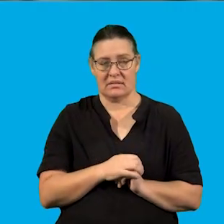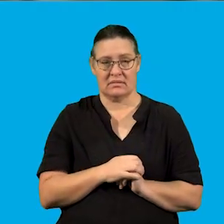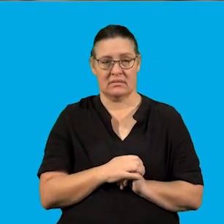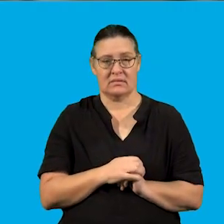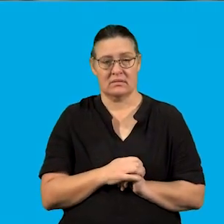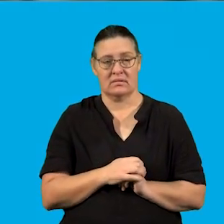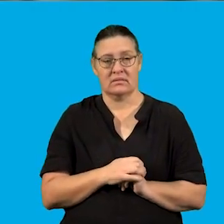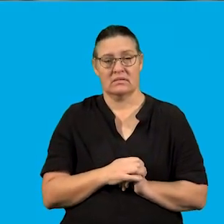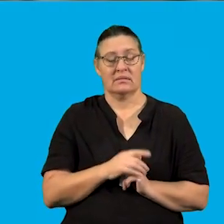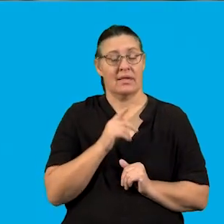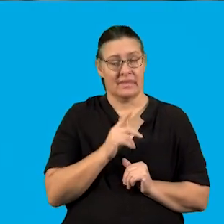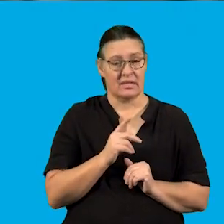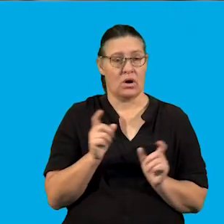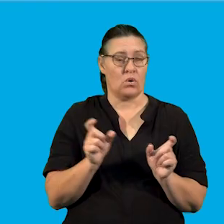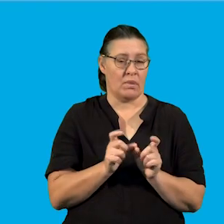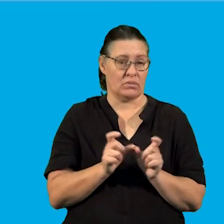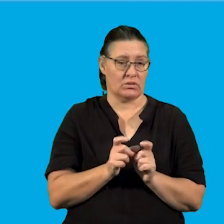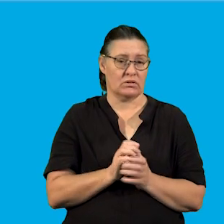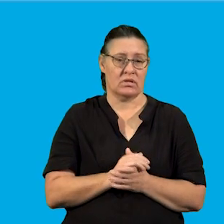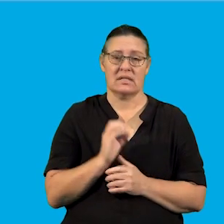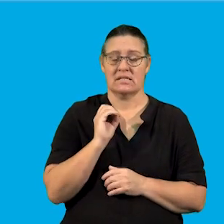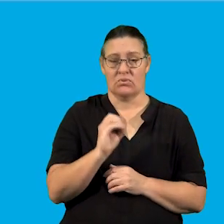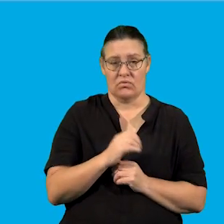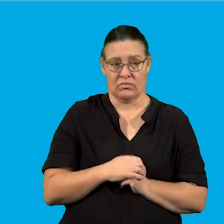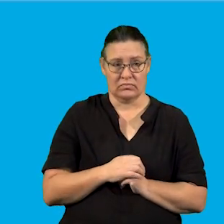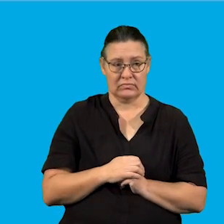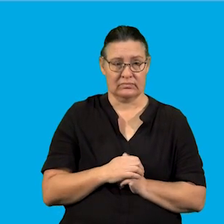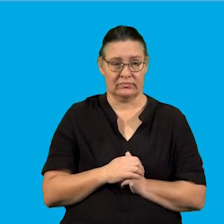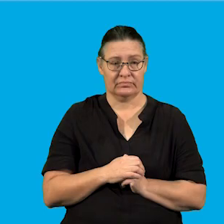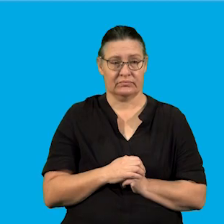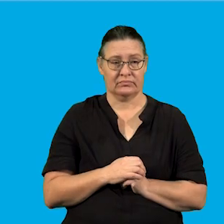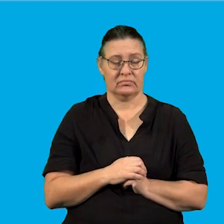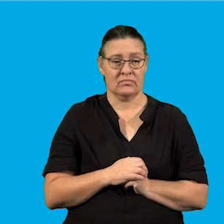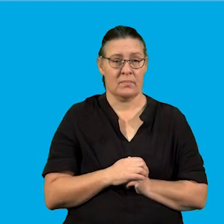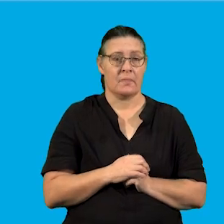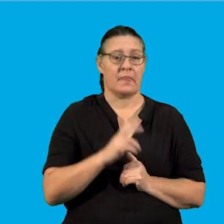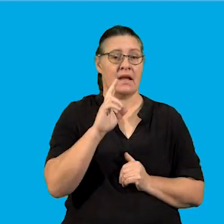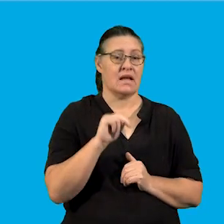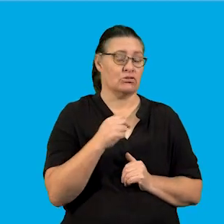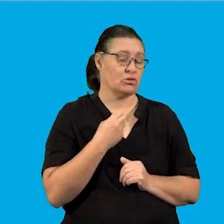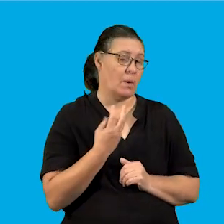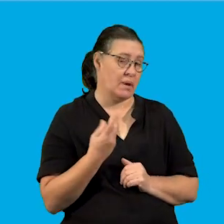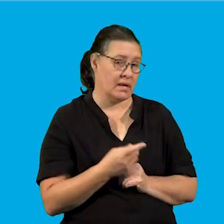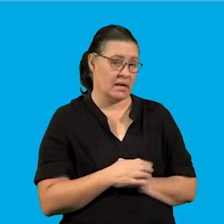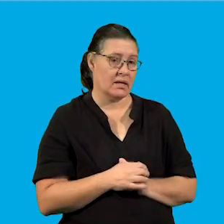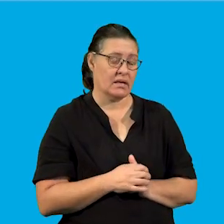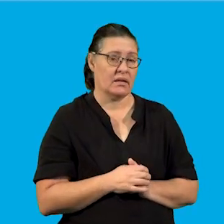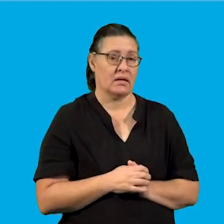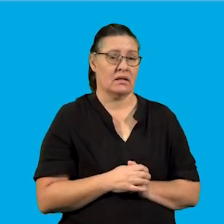So that means in this particular compound here, we do not have any metals. Then how many nitrogens do we